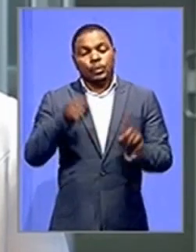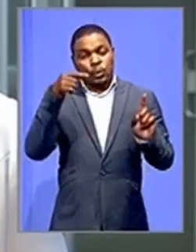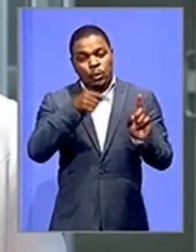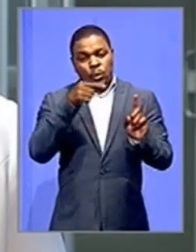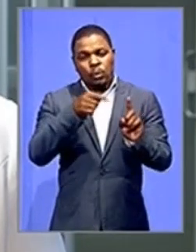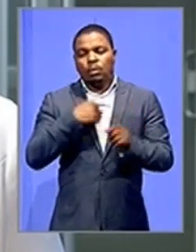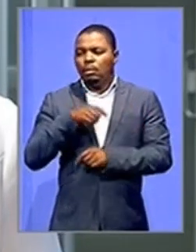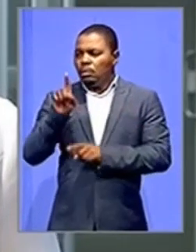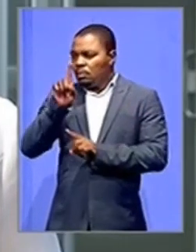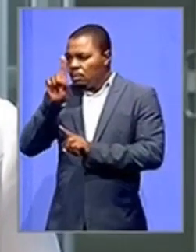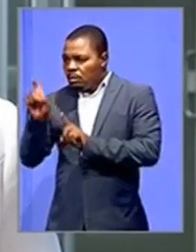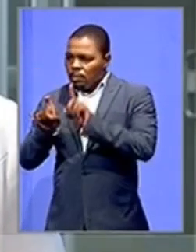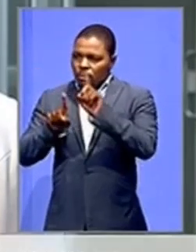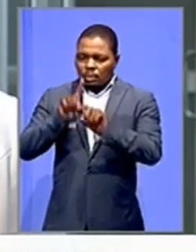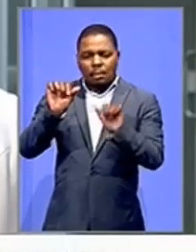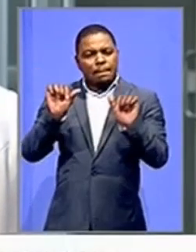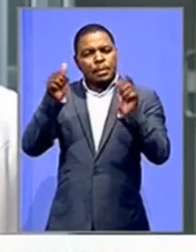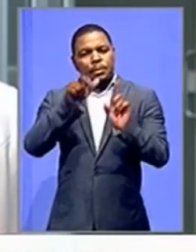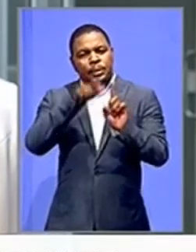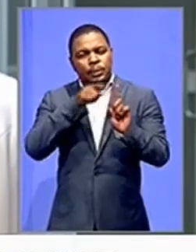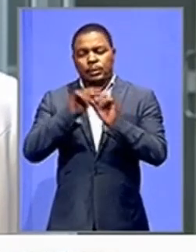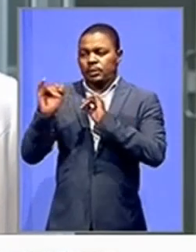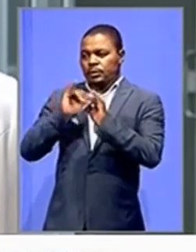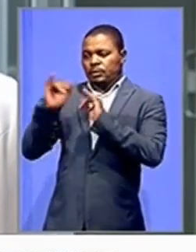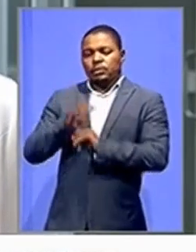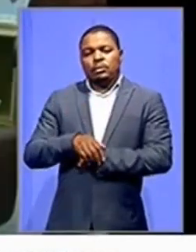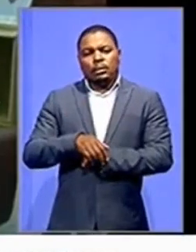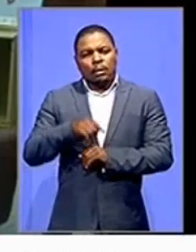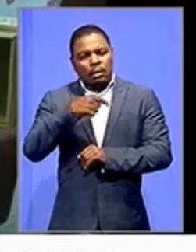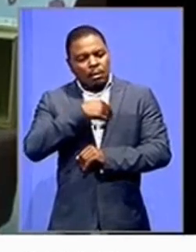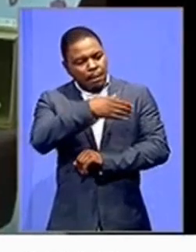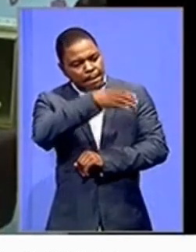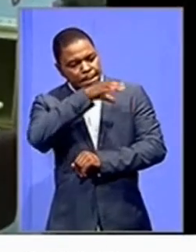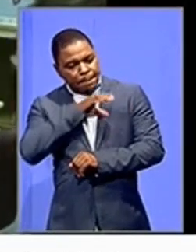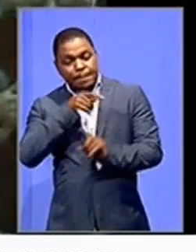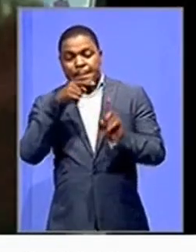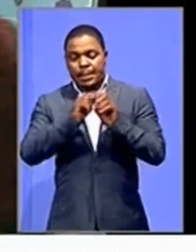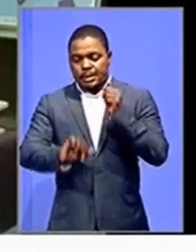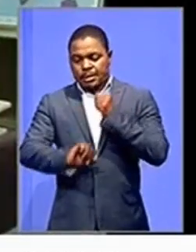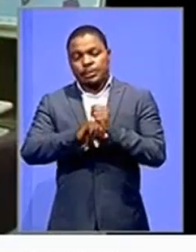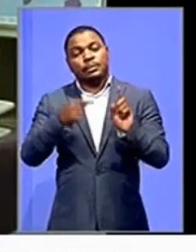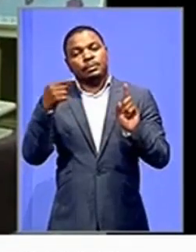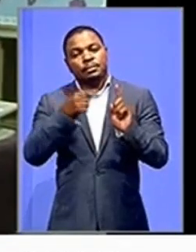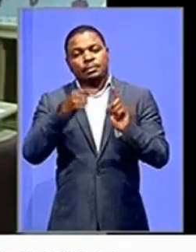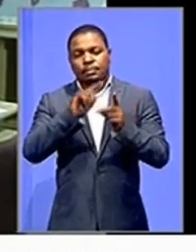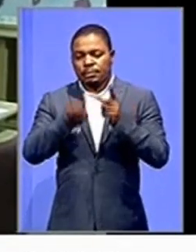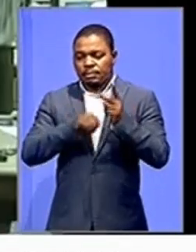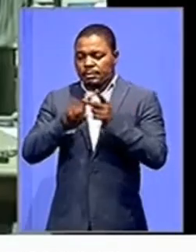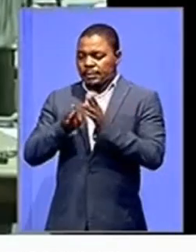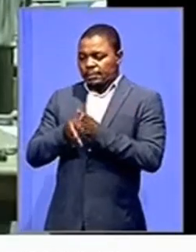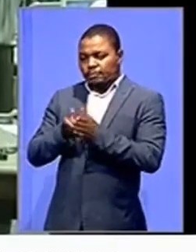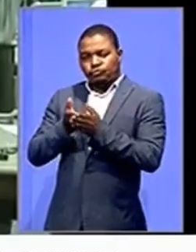ho botsa dipotso ka makgabane. Mme ke ile ka fuwa matla le tshehetso ke yena ka ba ka betla